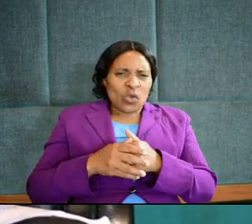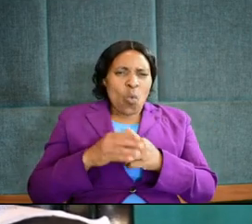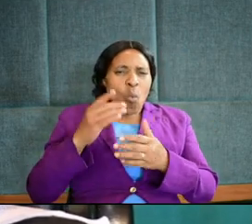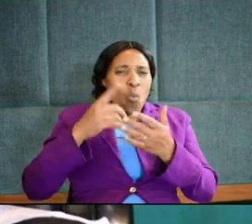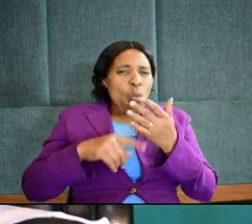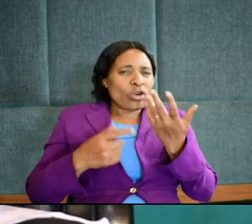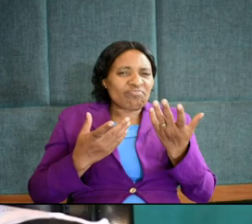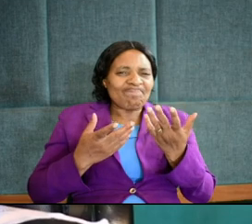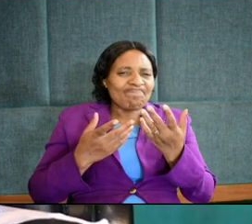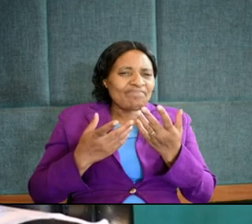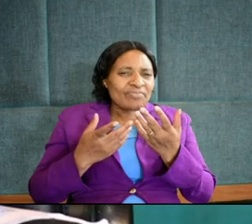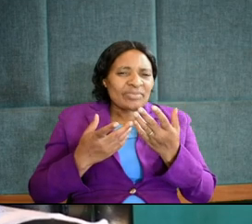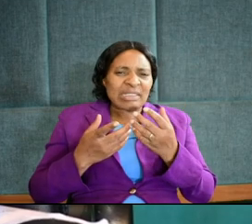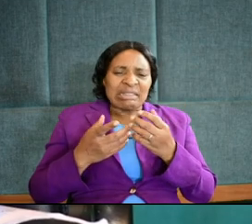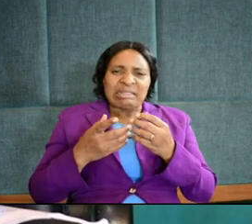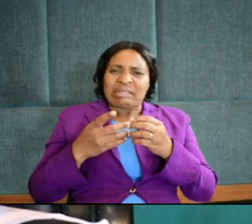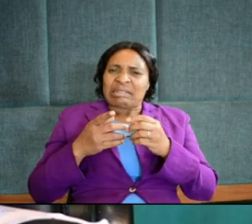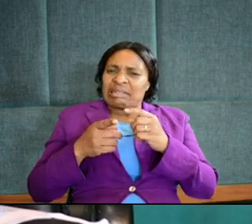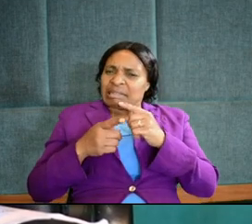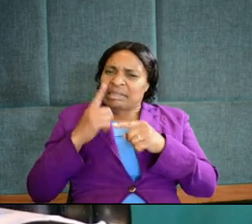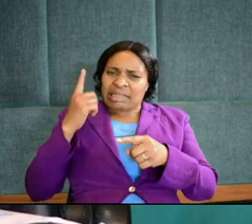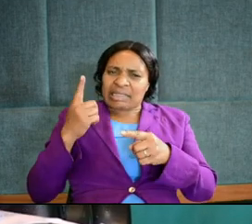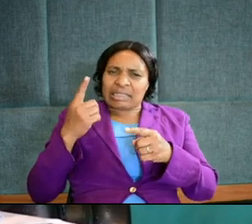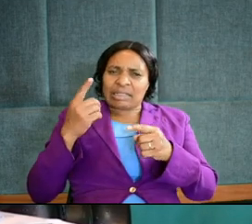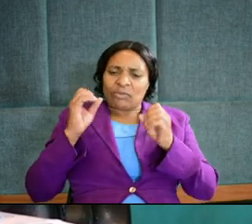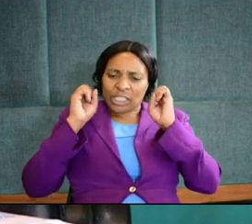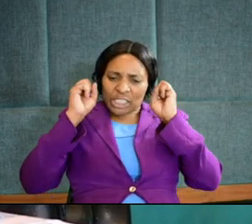cured was made in the shape of what wounded.